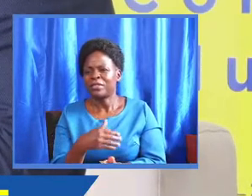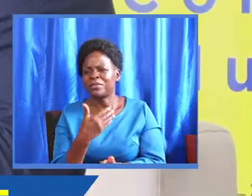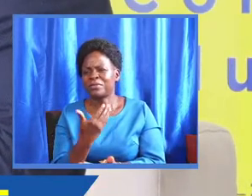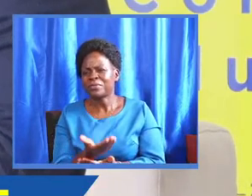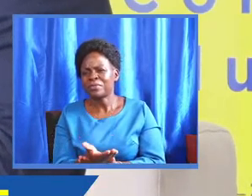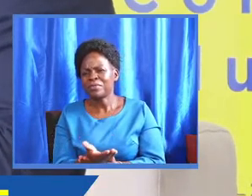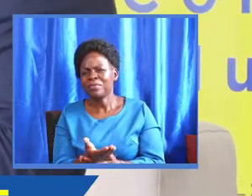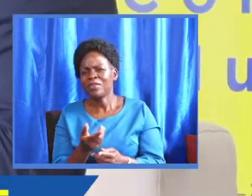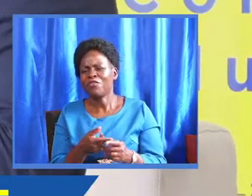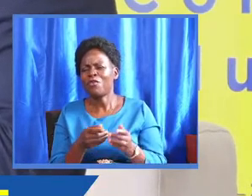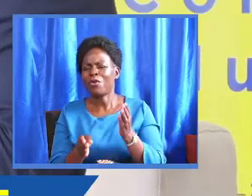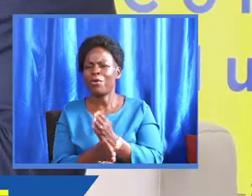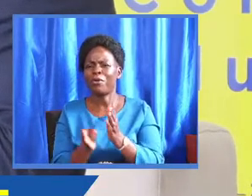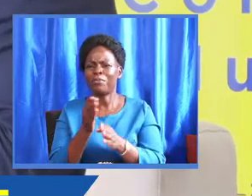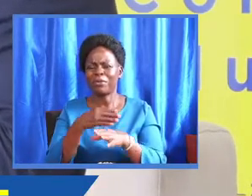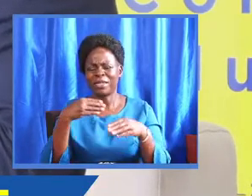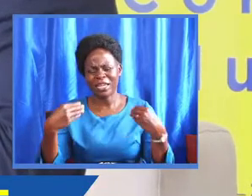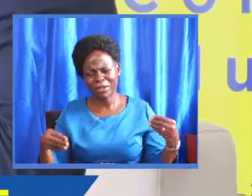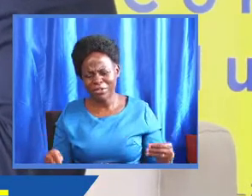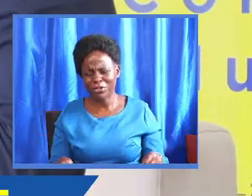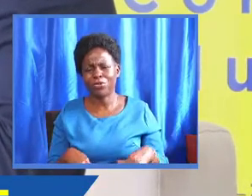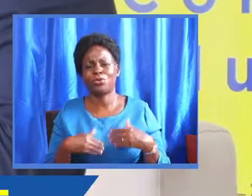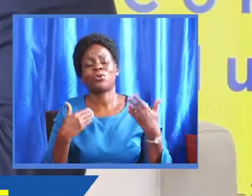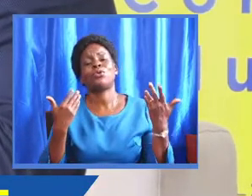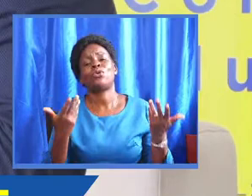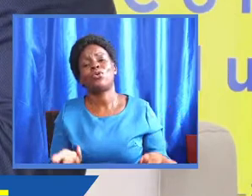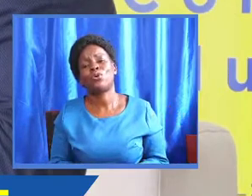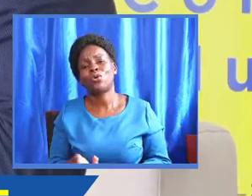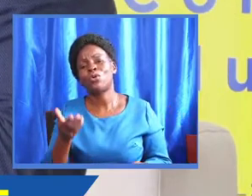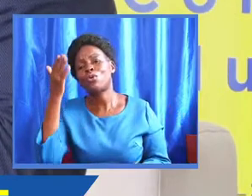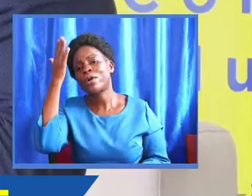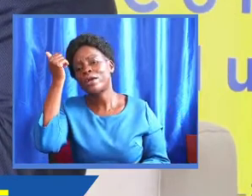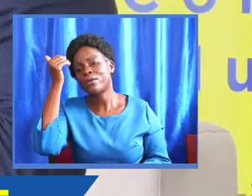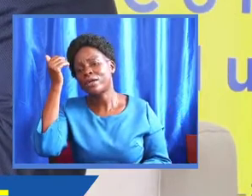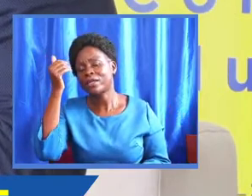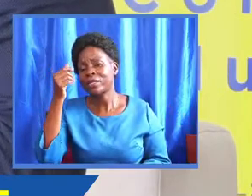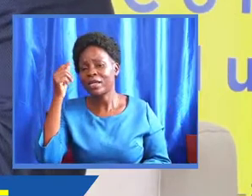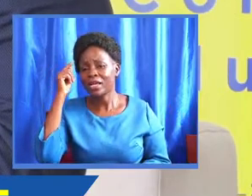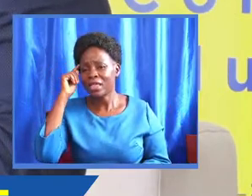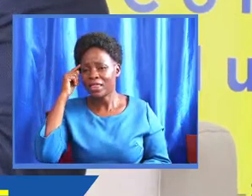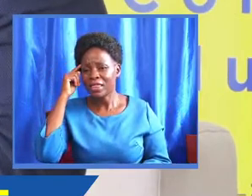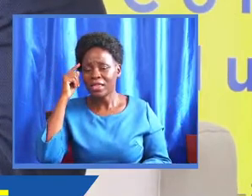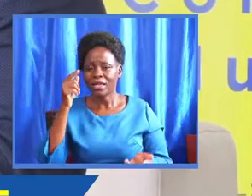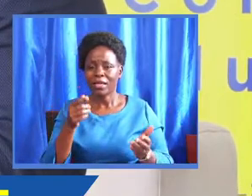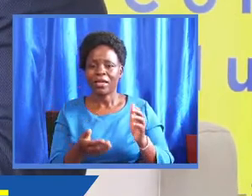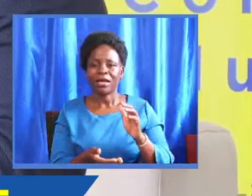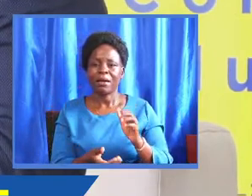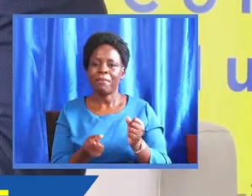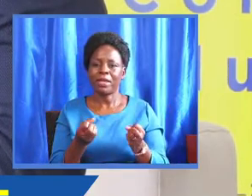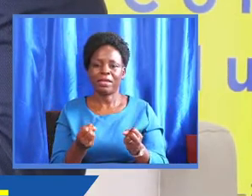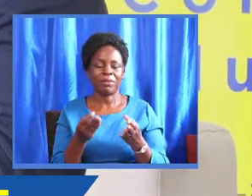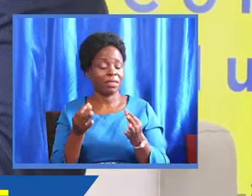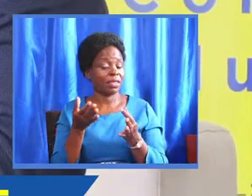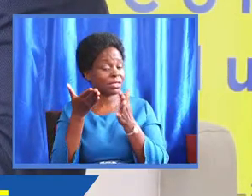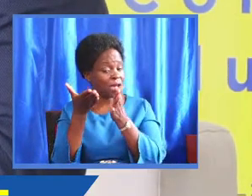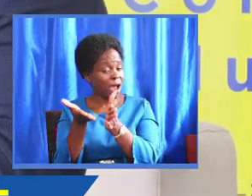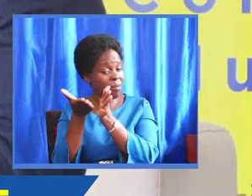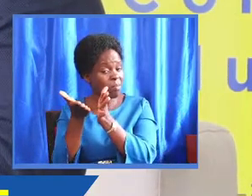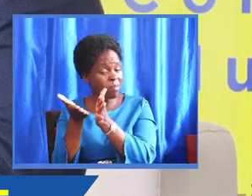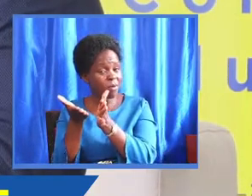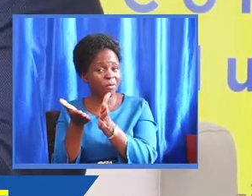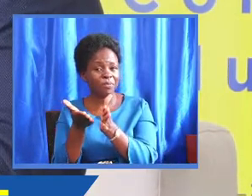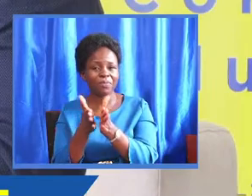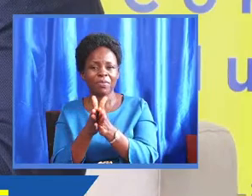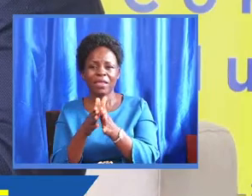for the building materials? What it is? What is it? Yeah, I think it's a combination of many things. I think